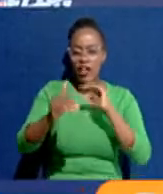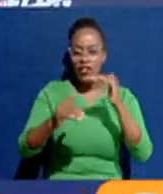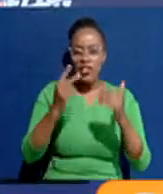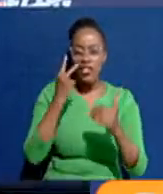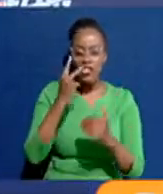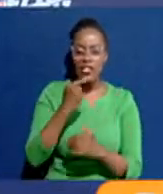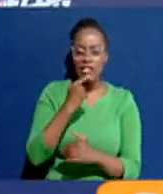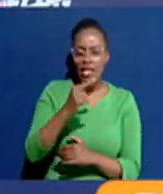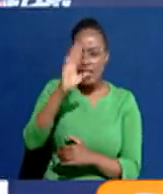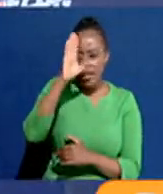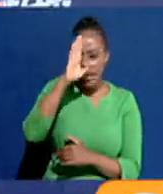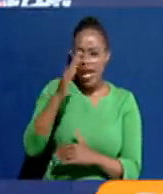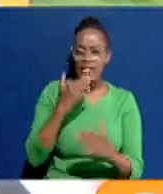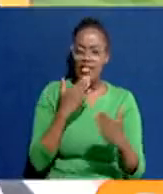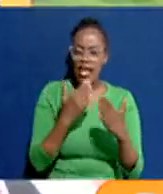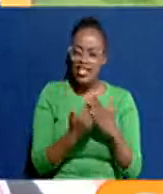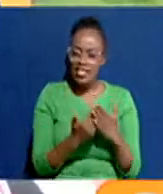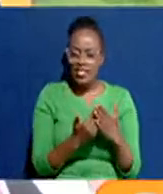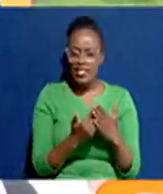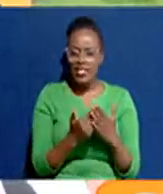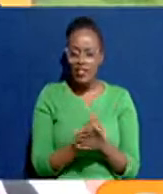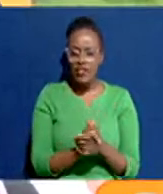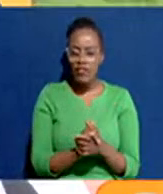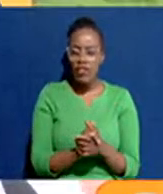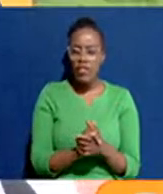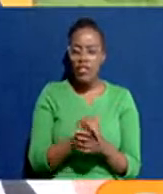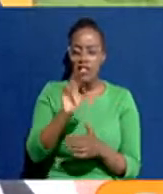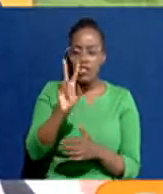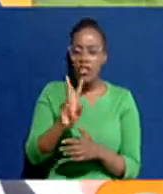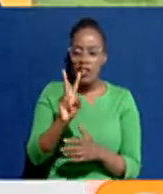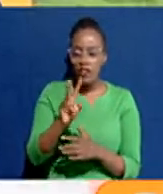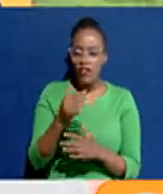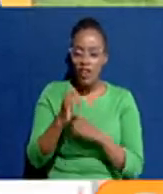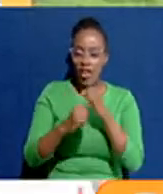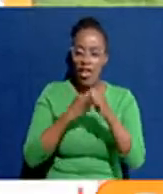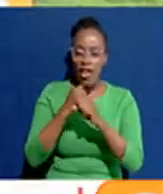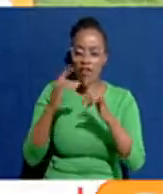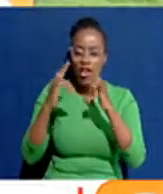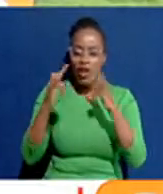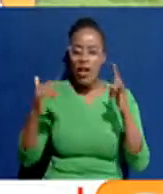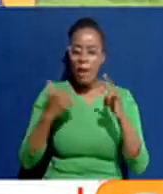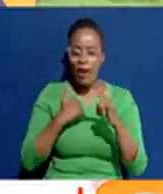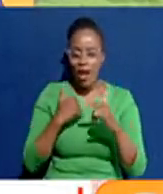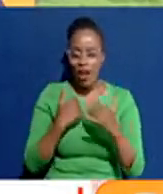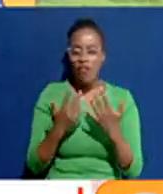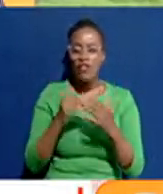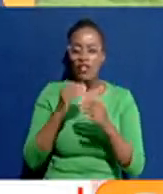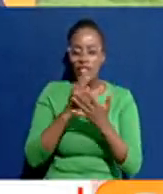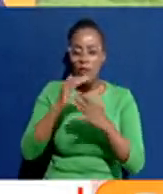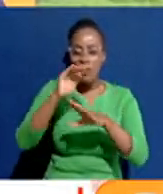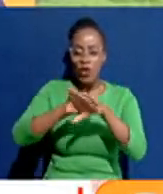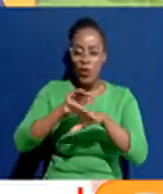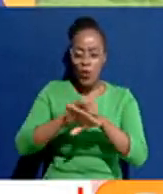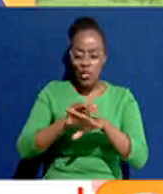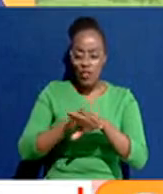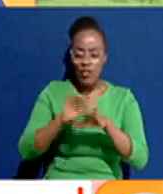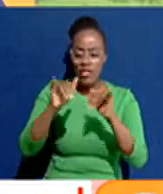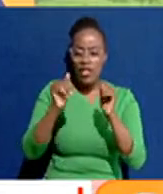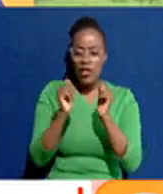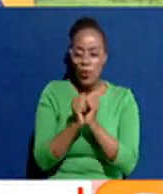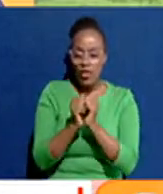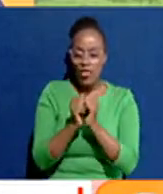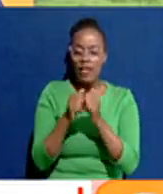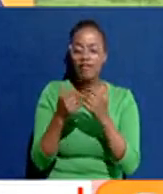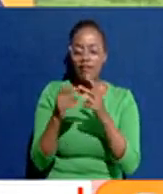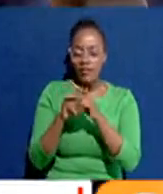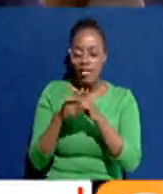Sasa, Asante. And this is the second annual camp that we've had here, so it feels great that I'm being able to put my name at the